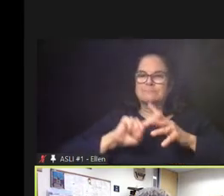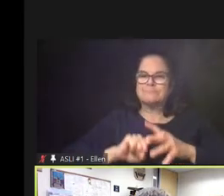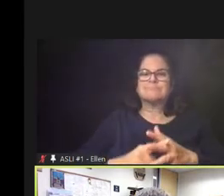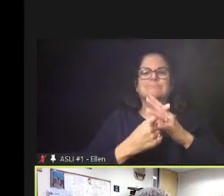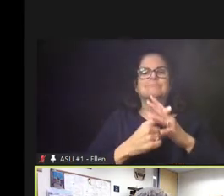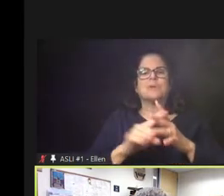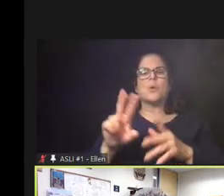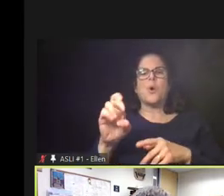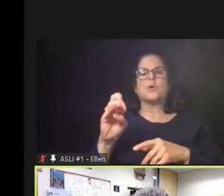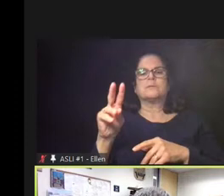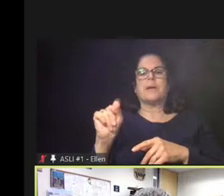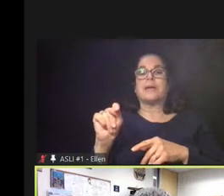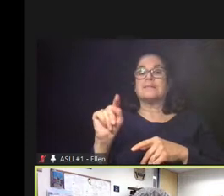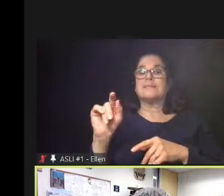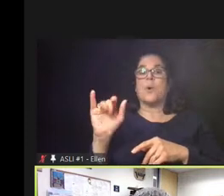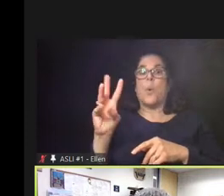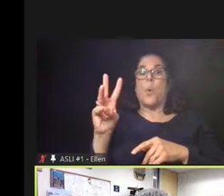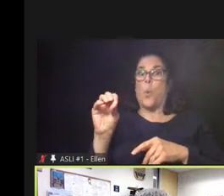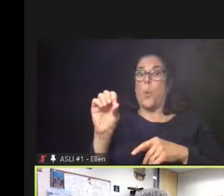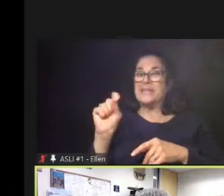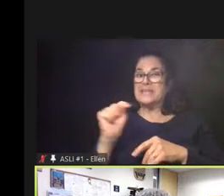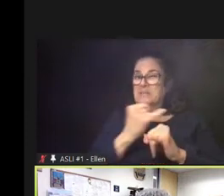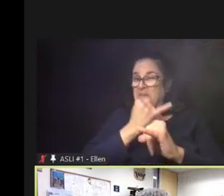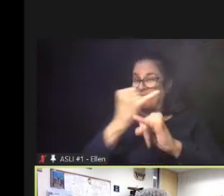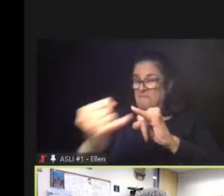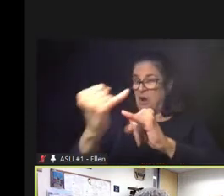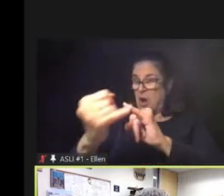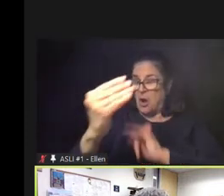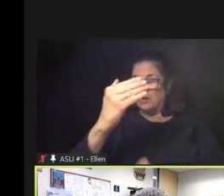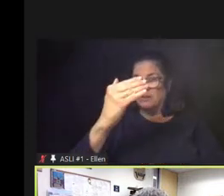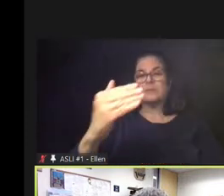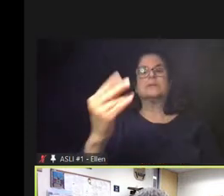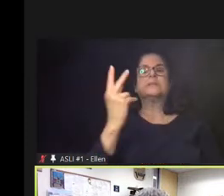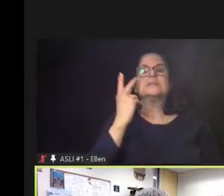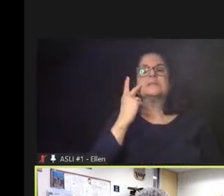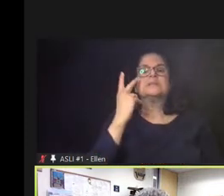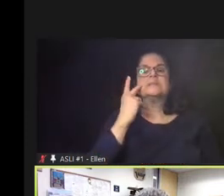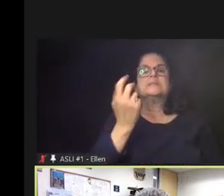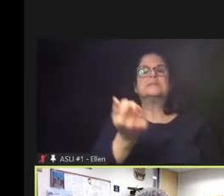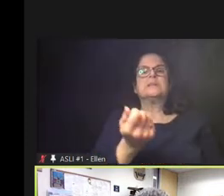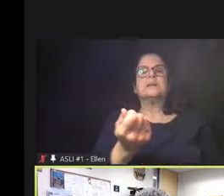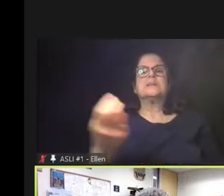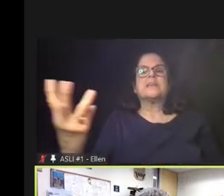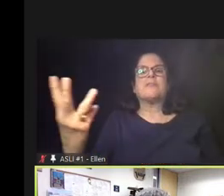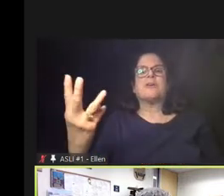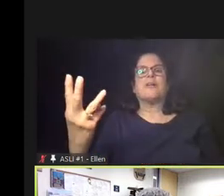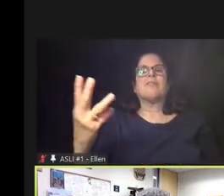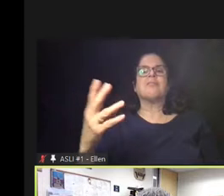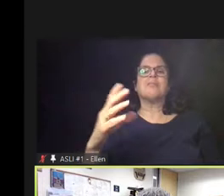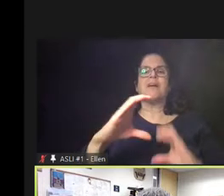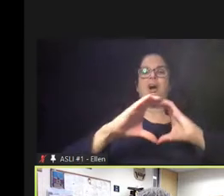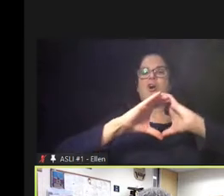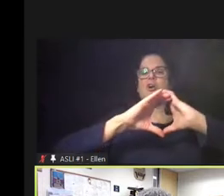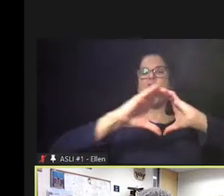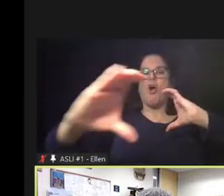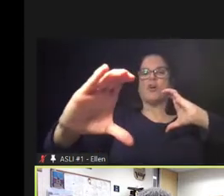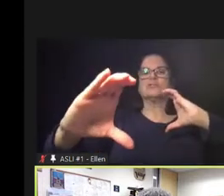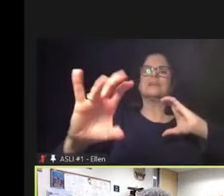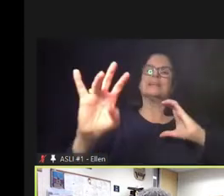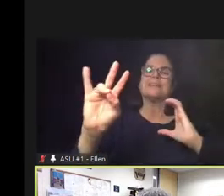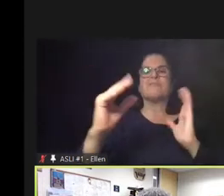West portion of it is actually at the very far end of the yard. You can actually see a couple of the 7,000 series cars sitting there in the yard off on the right of the